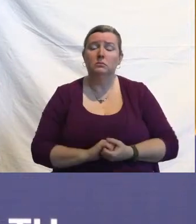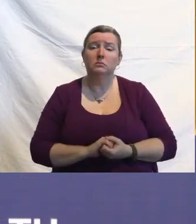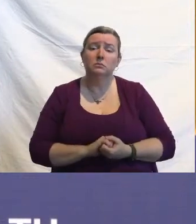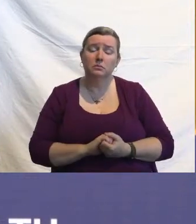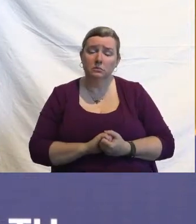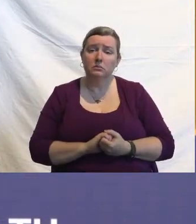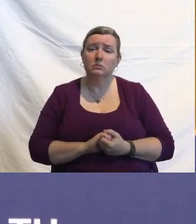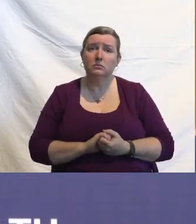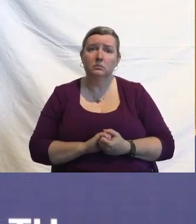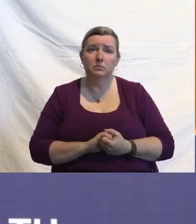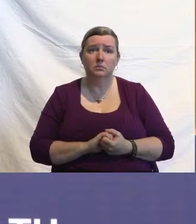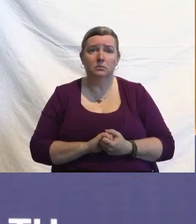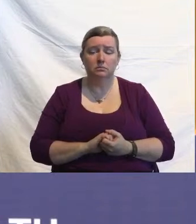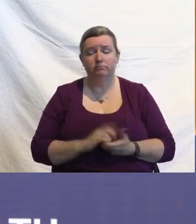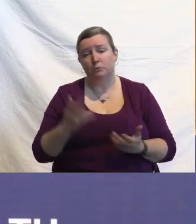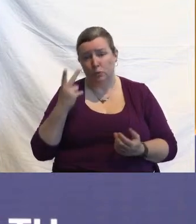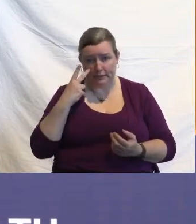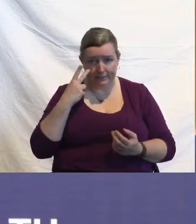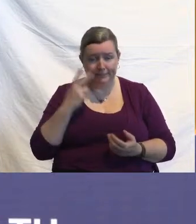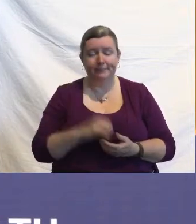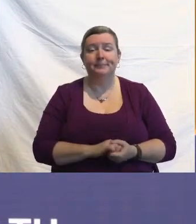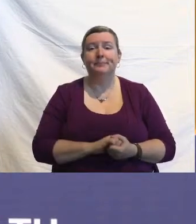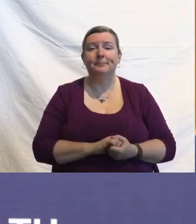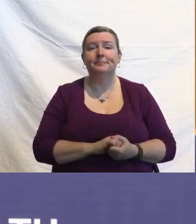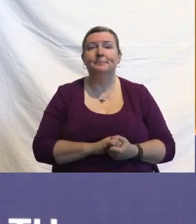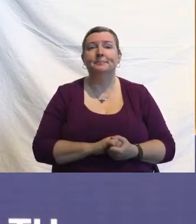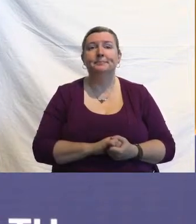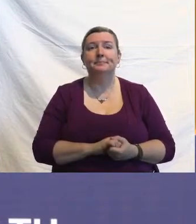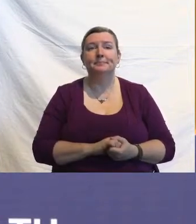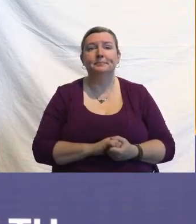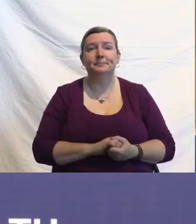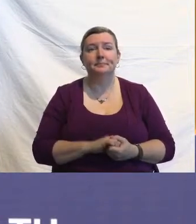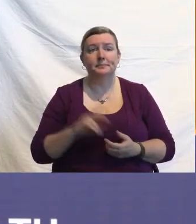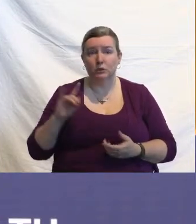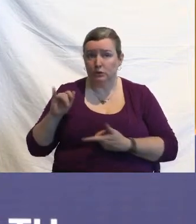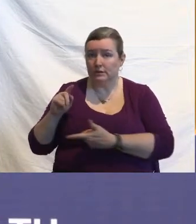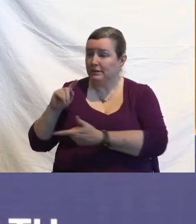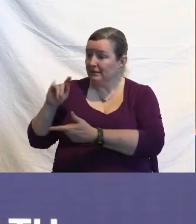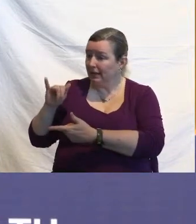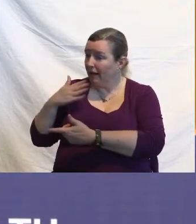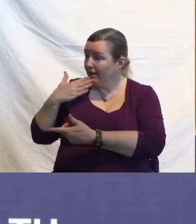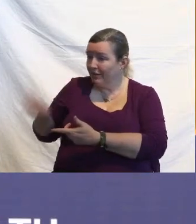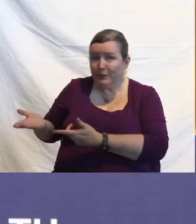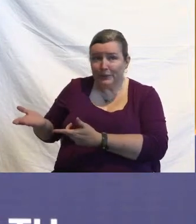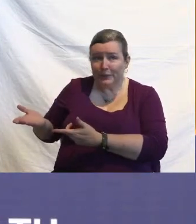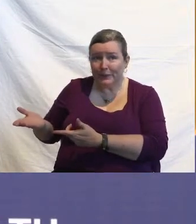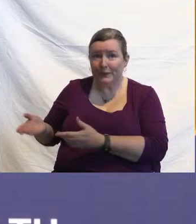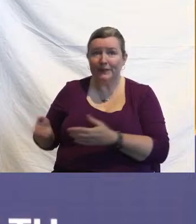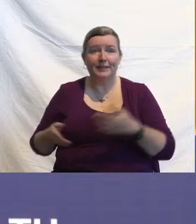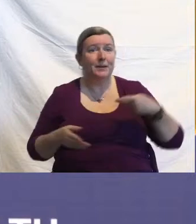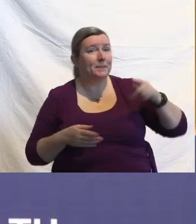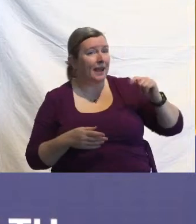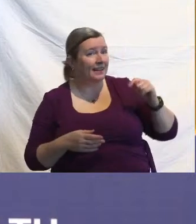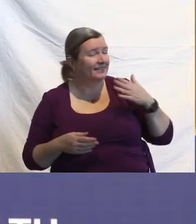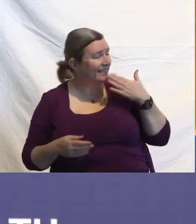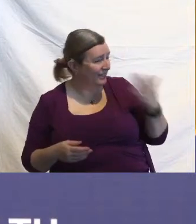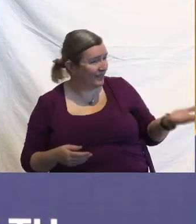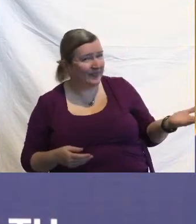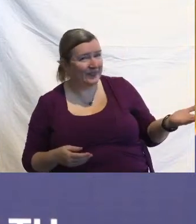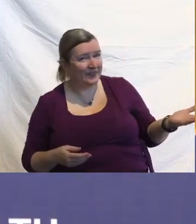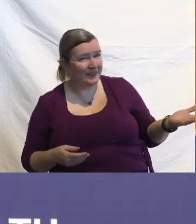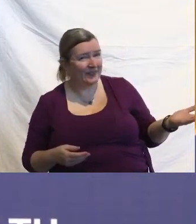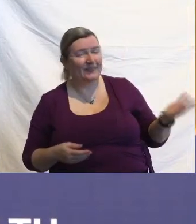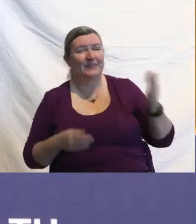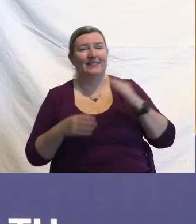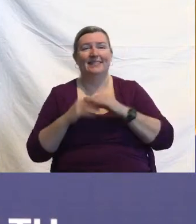our future. With that, Judy, Tina, thank you, as always. Pat, as always, did not mention Jamil